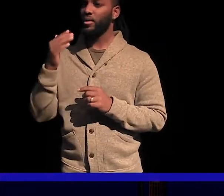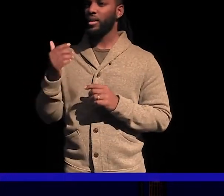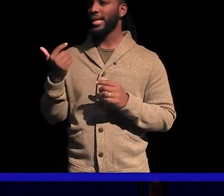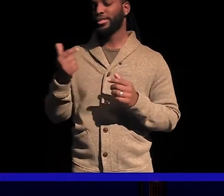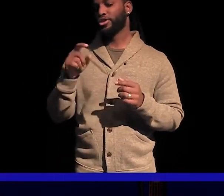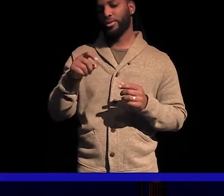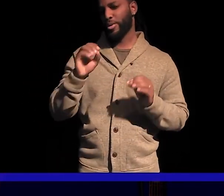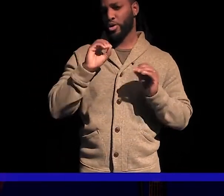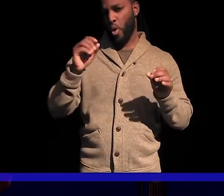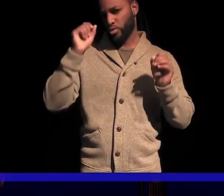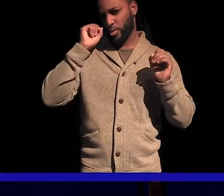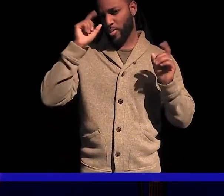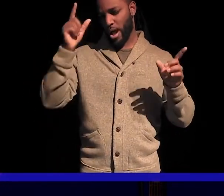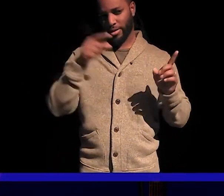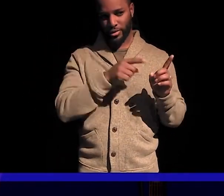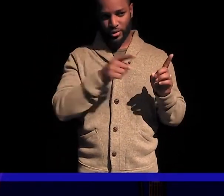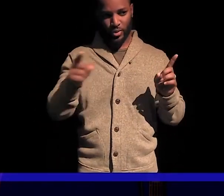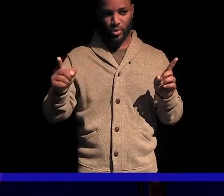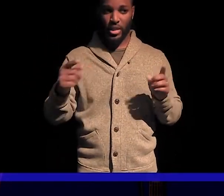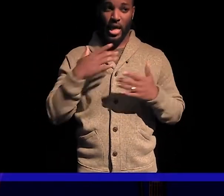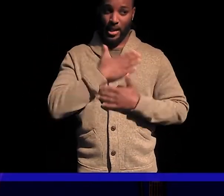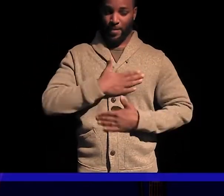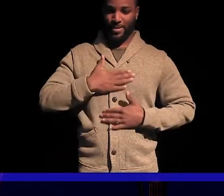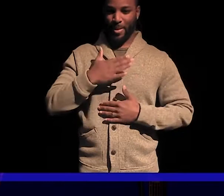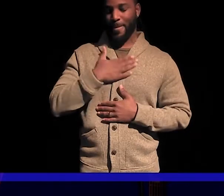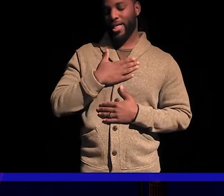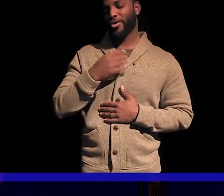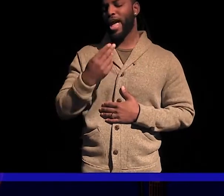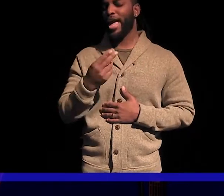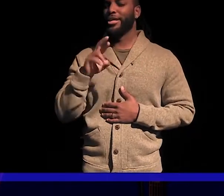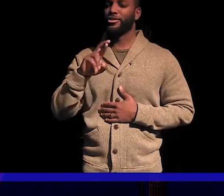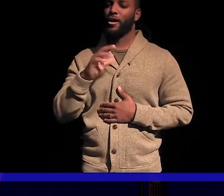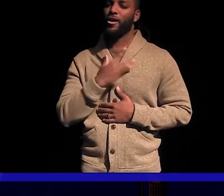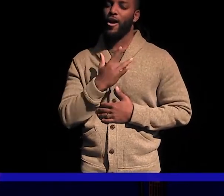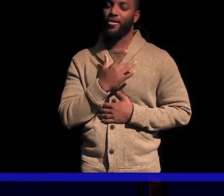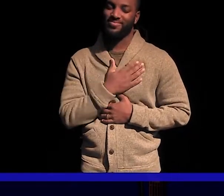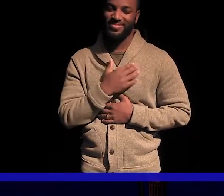no surprise to you that it pleases my little HR heart